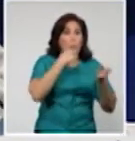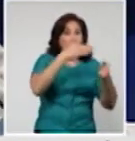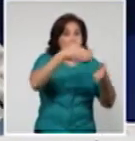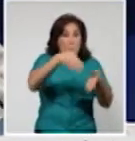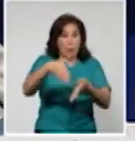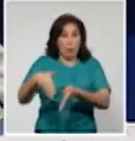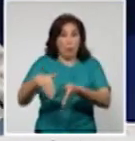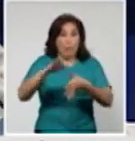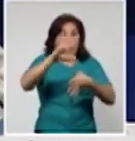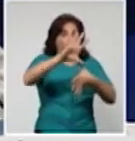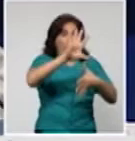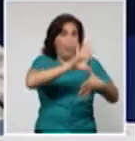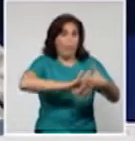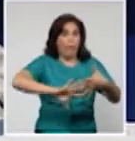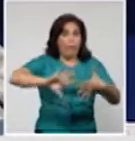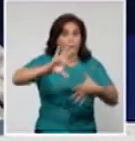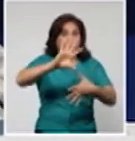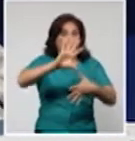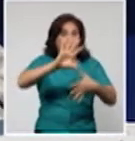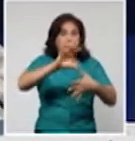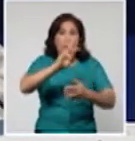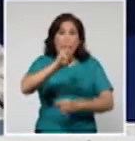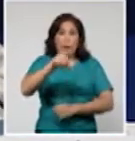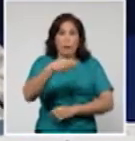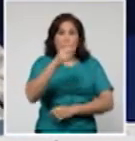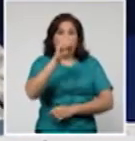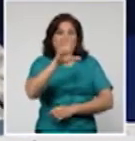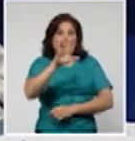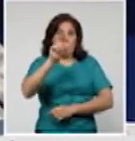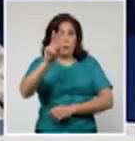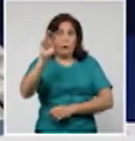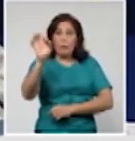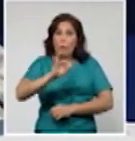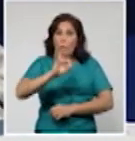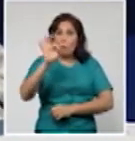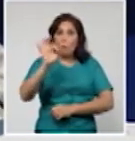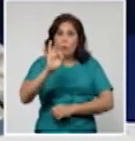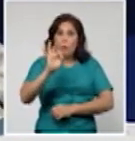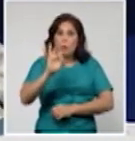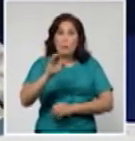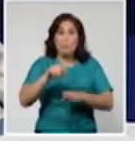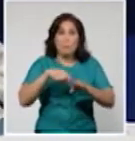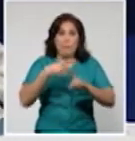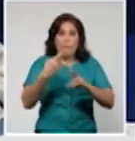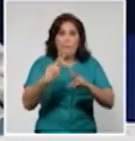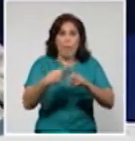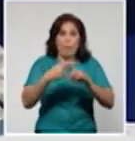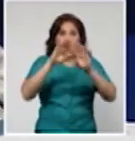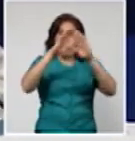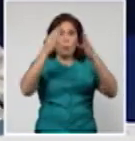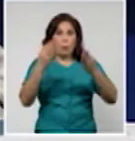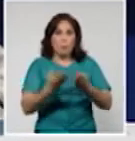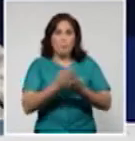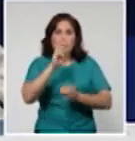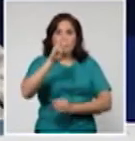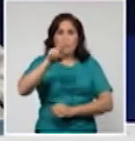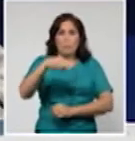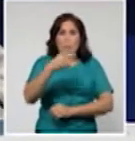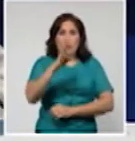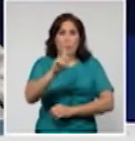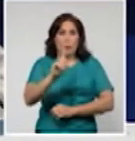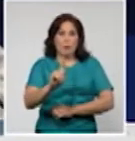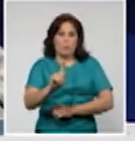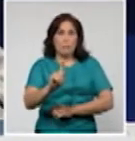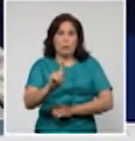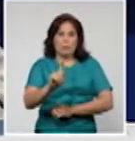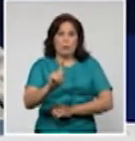No COVID-19 related deaths were reported yesterday, meaning that Cuba continues